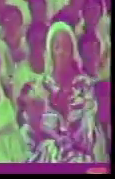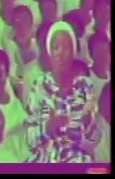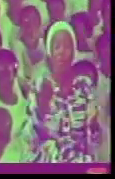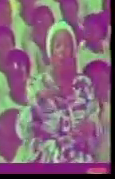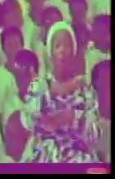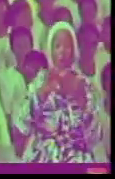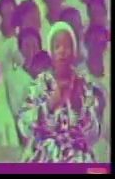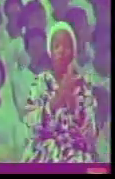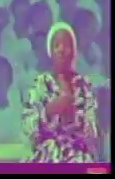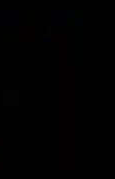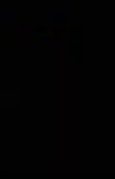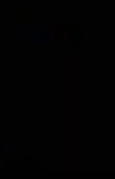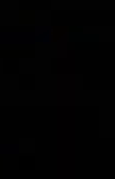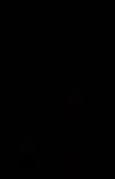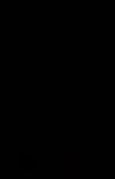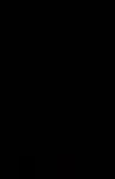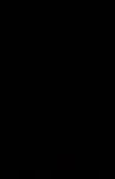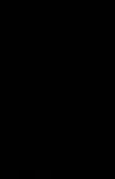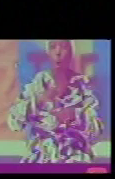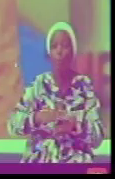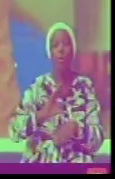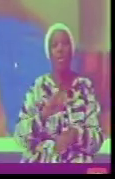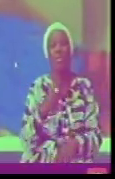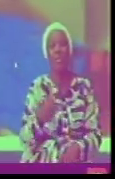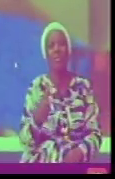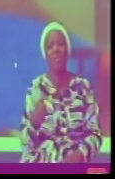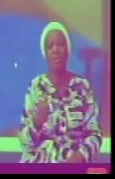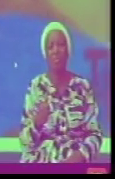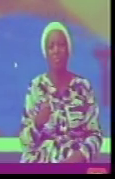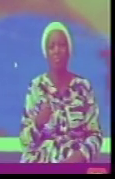you know, that we